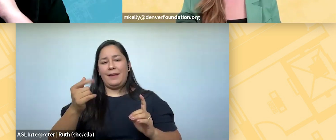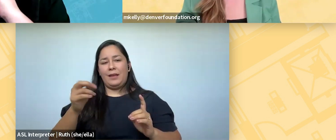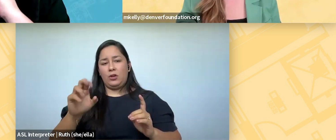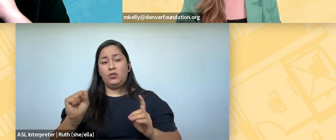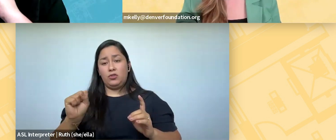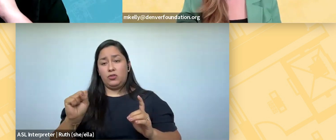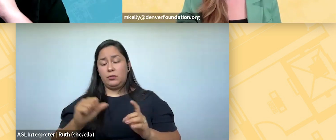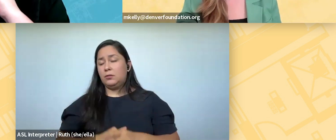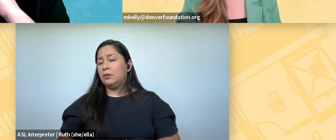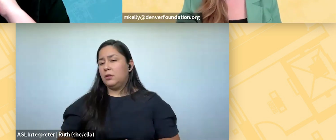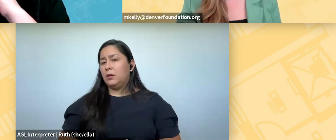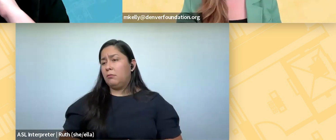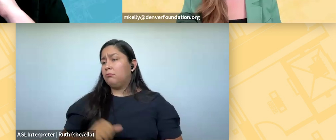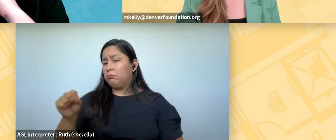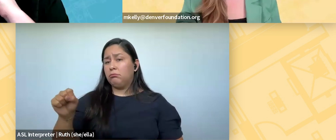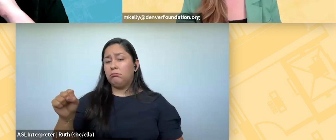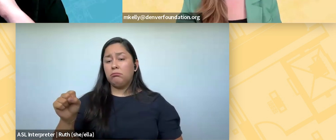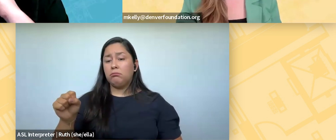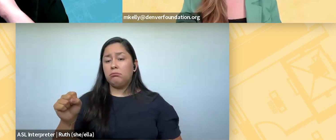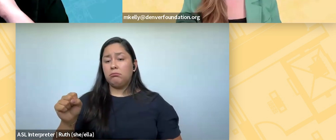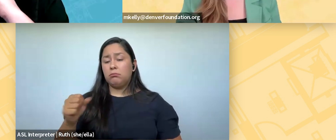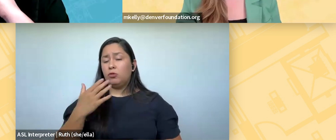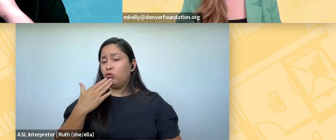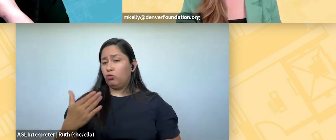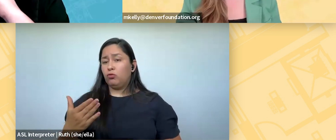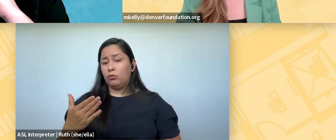Navigators are a great thing to be funded for. You